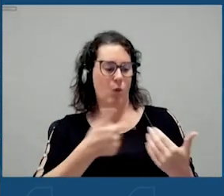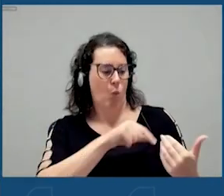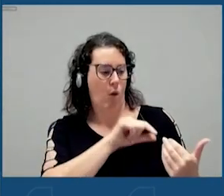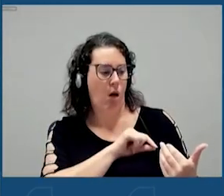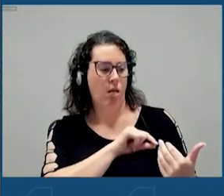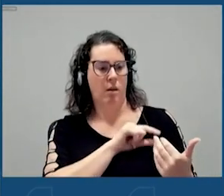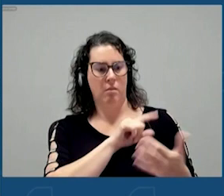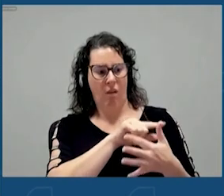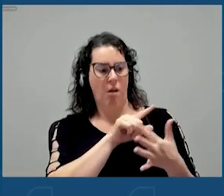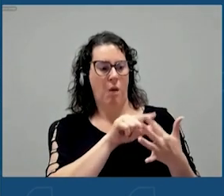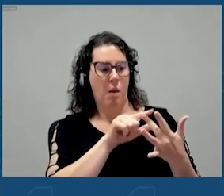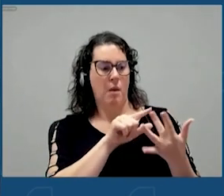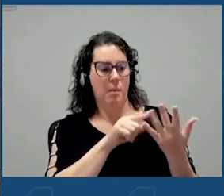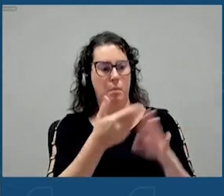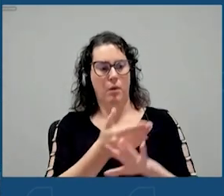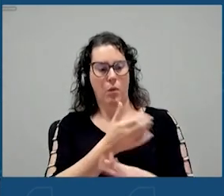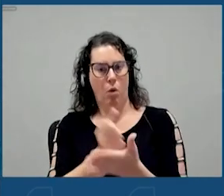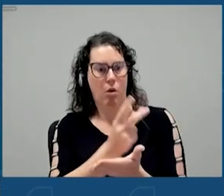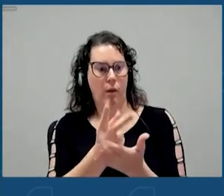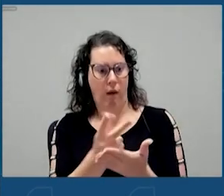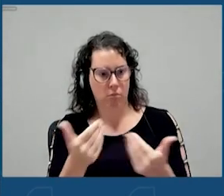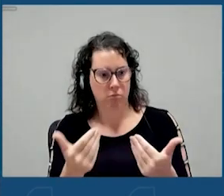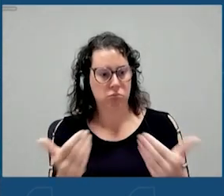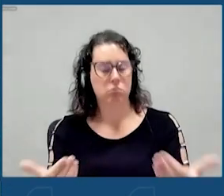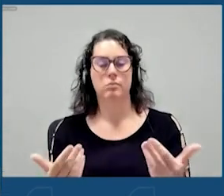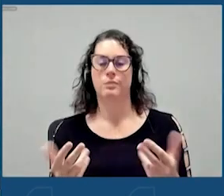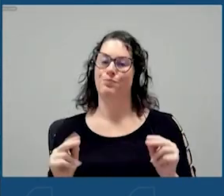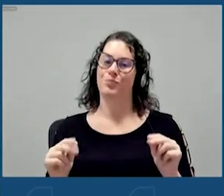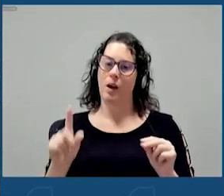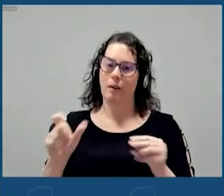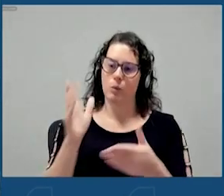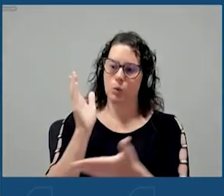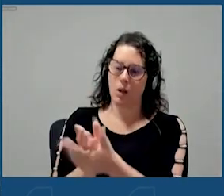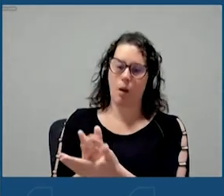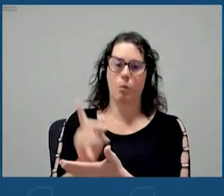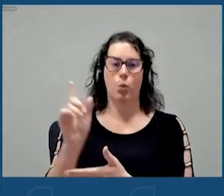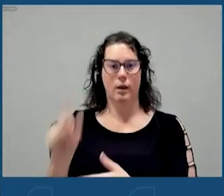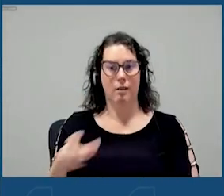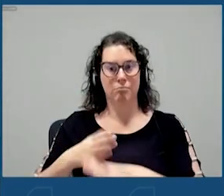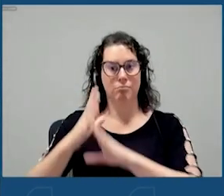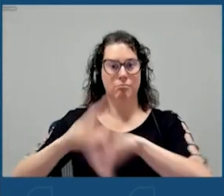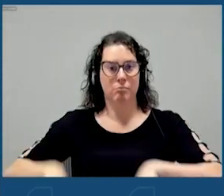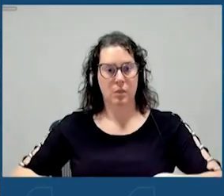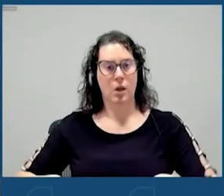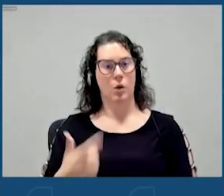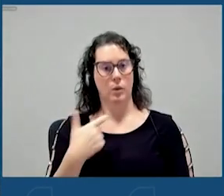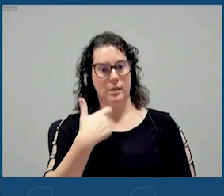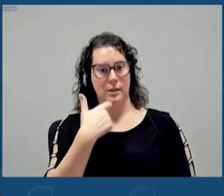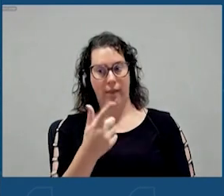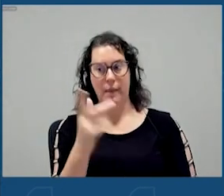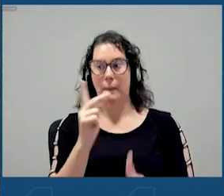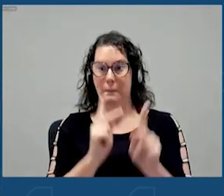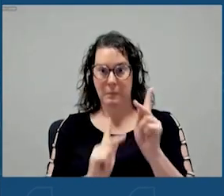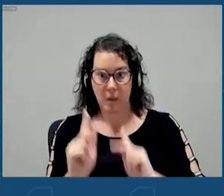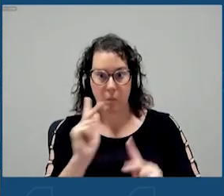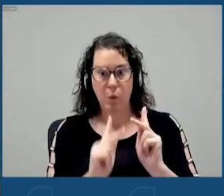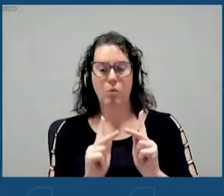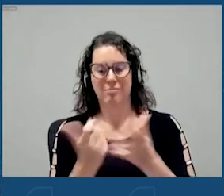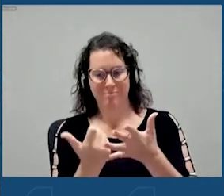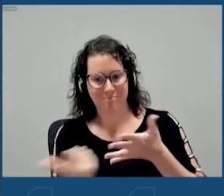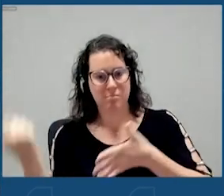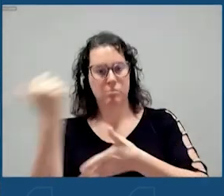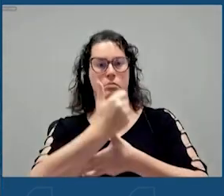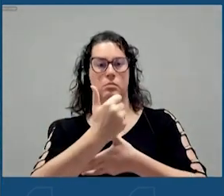okay projects. That has to end. We have to have breakthroughs where we say, we're putting the people of the state first. They want us to do